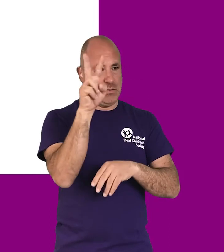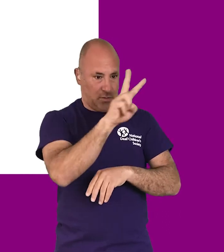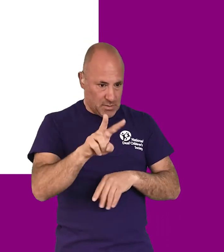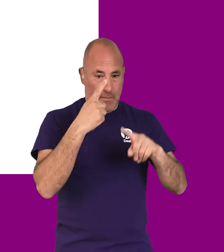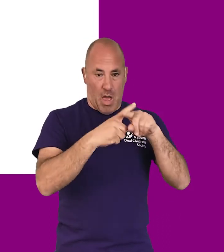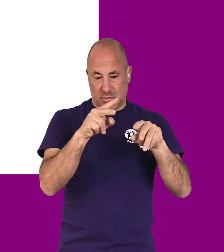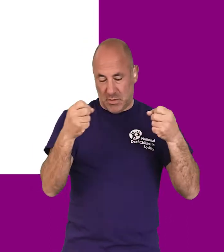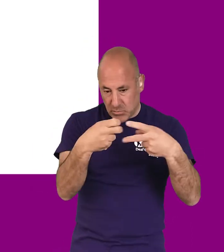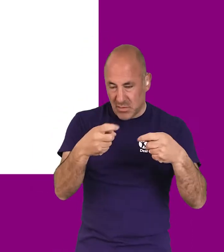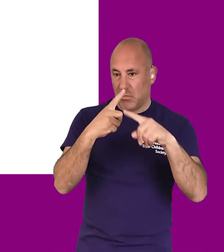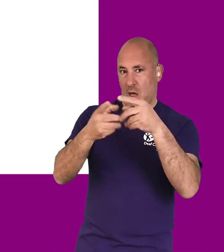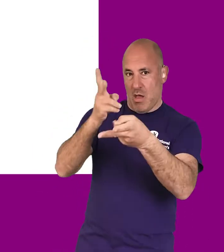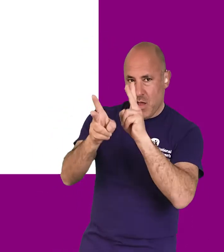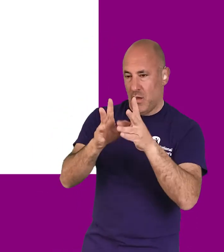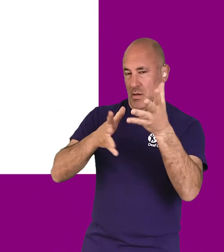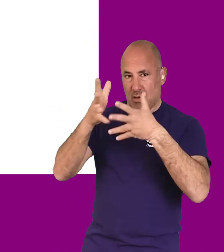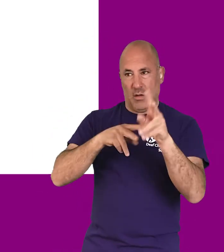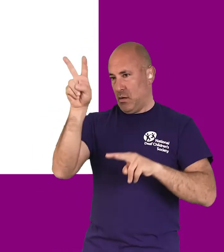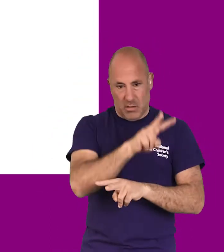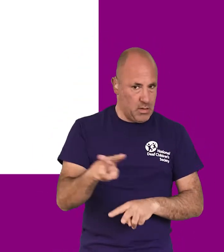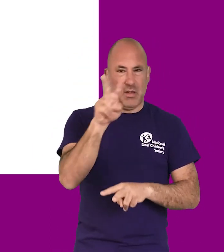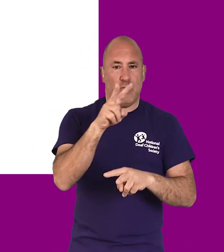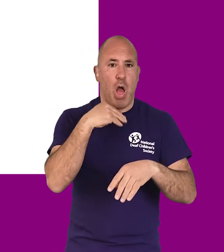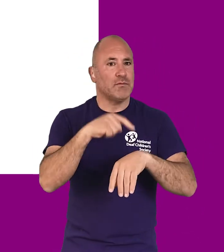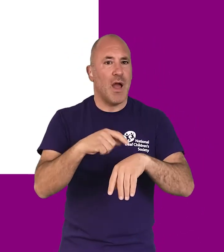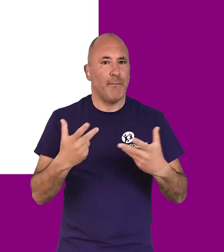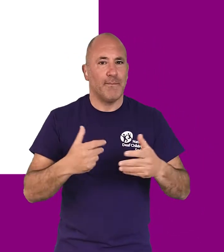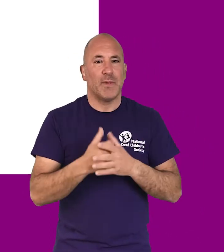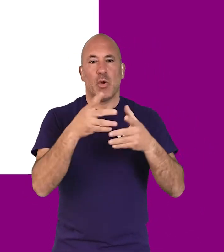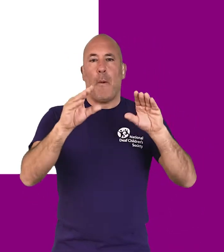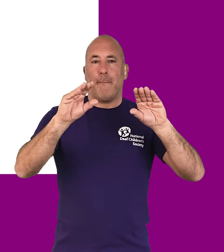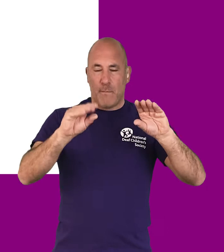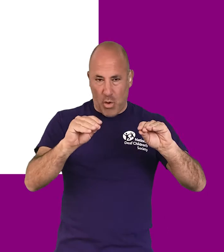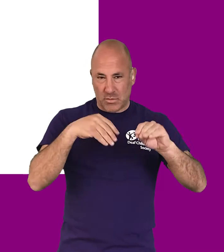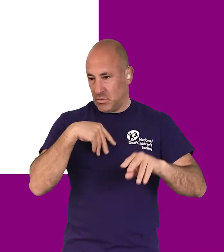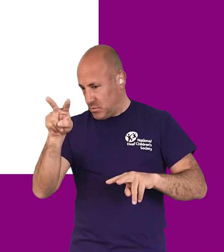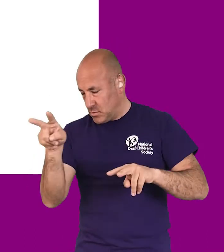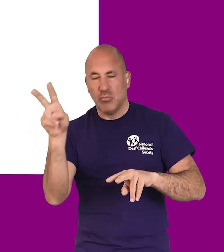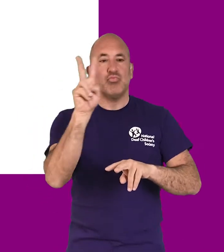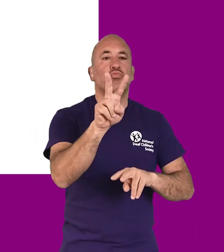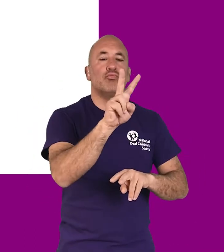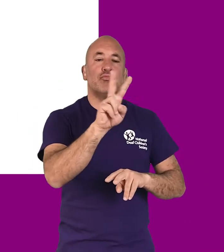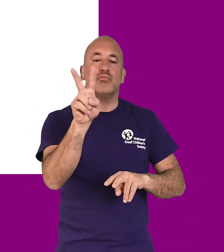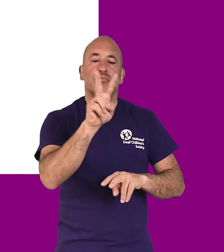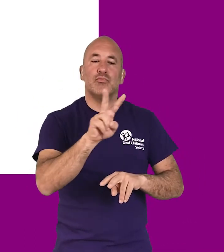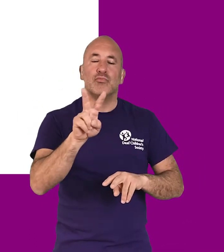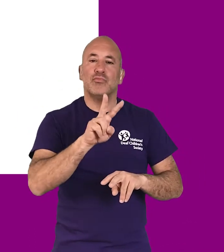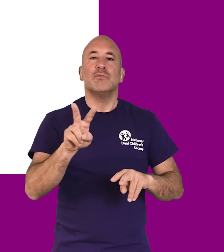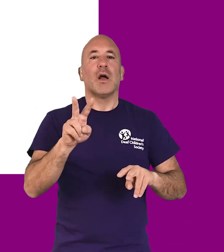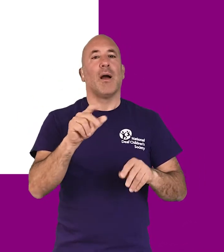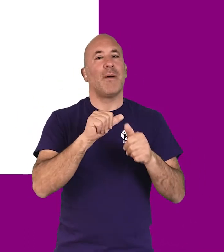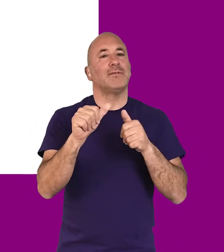plus absorb what's on the slide. So having a pause